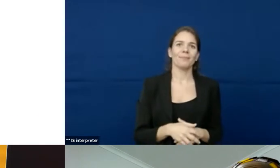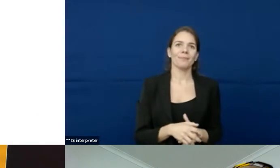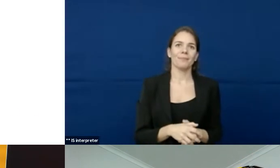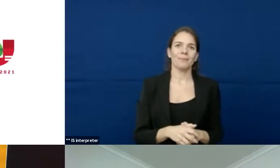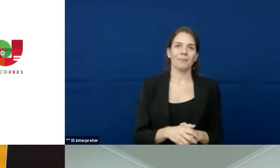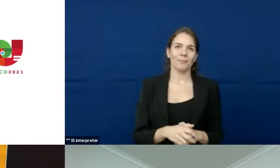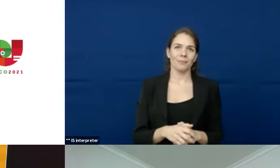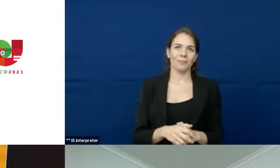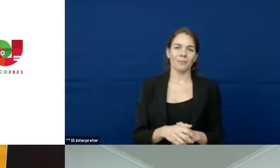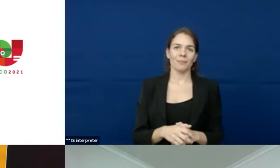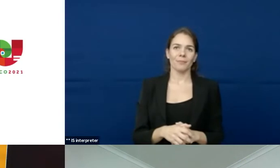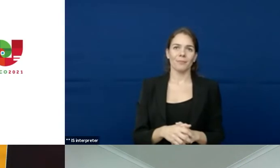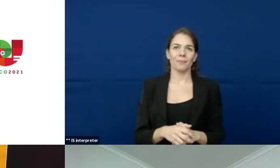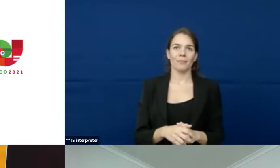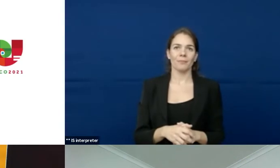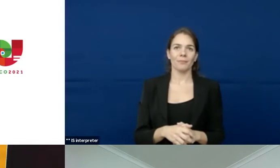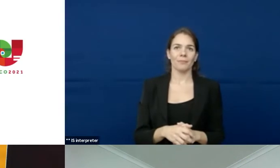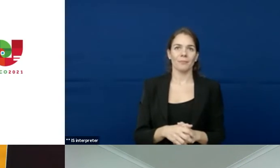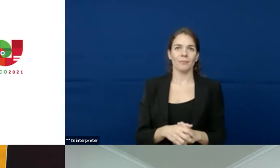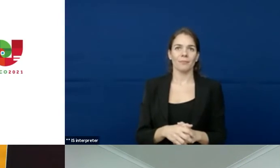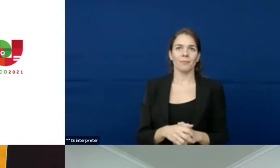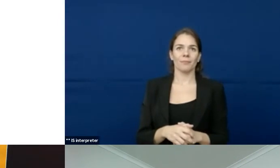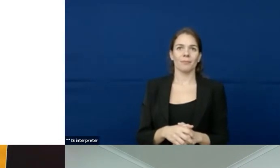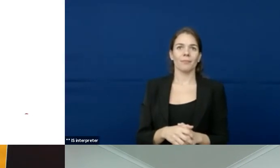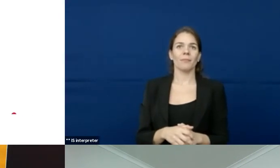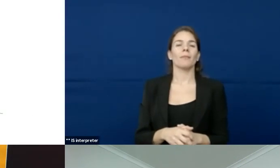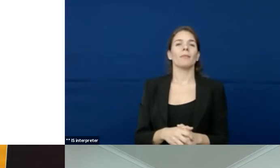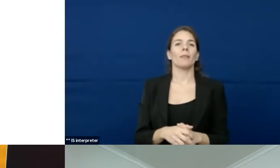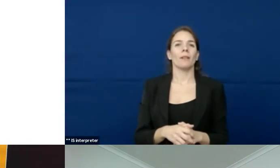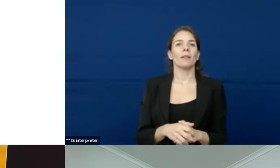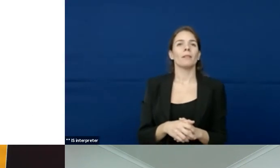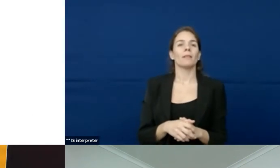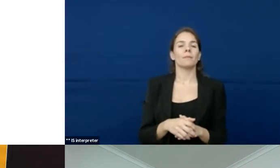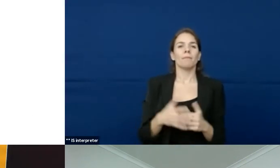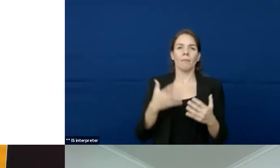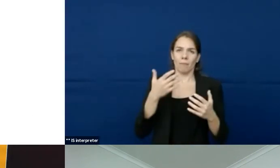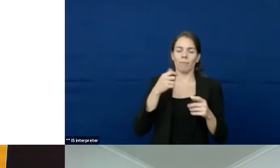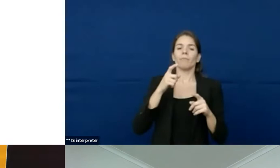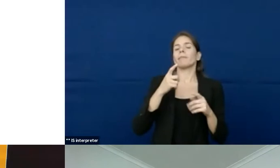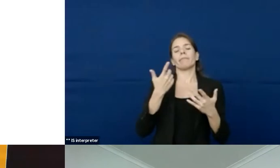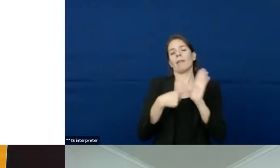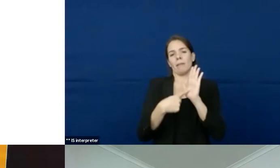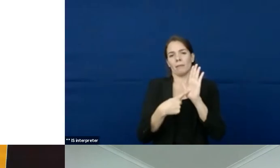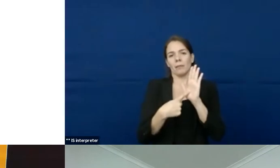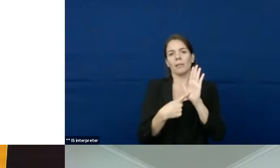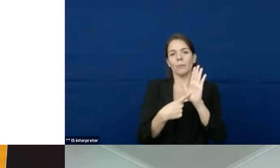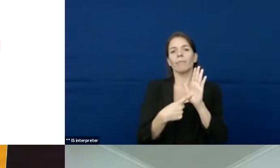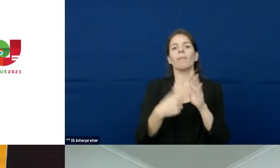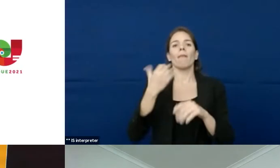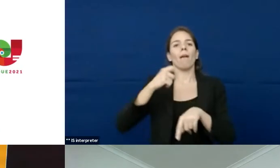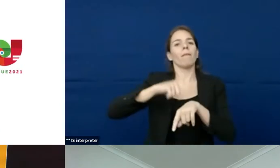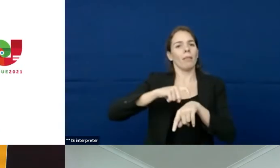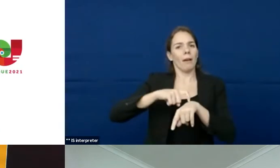eat, probably not even well clothed, and the health system must be responsive. We must